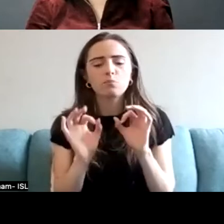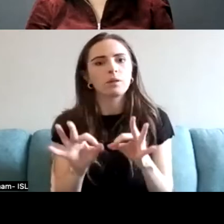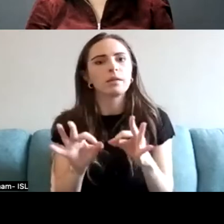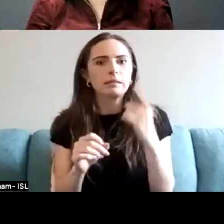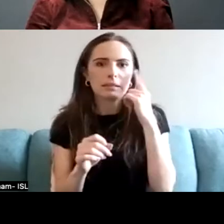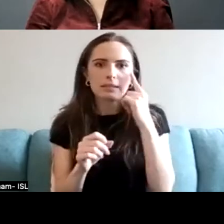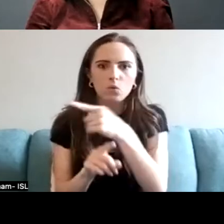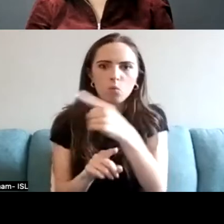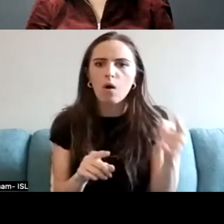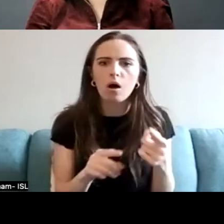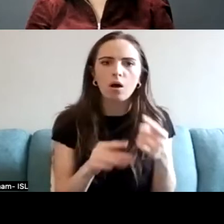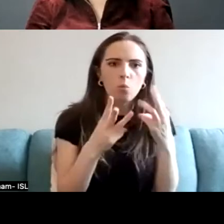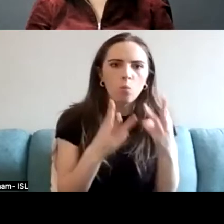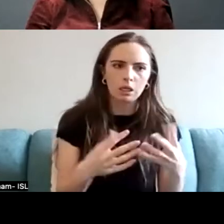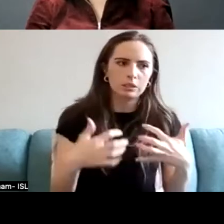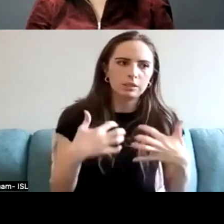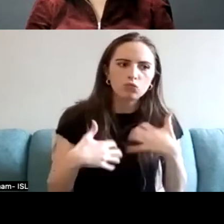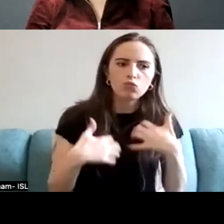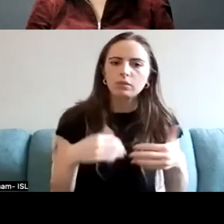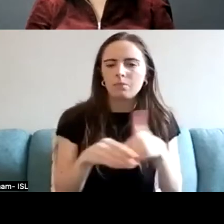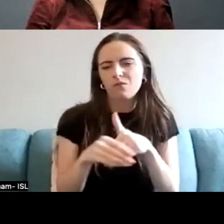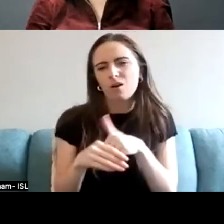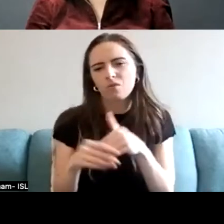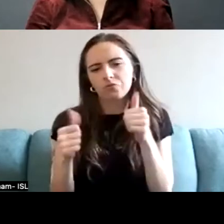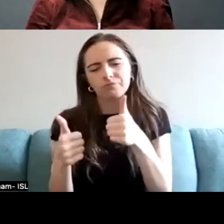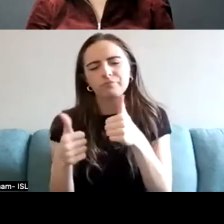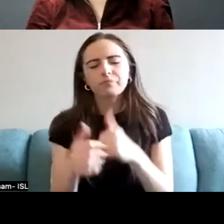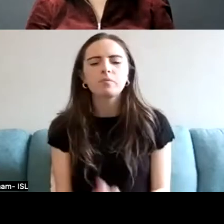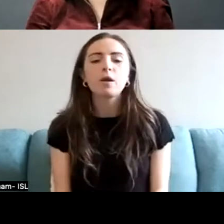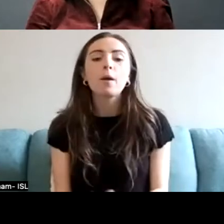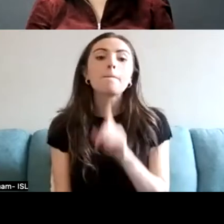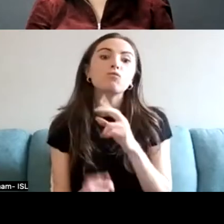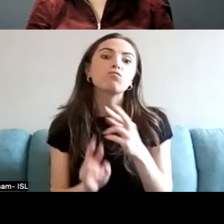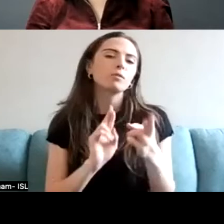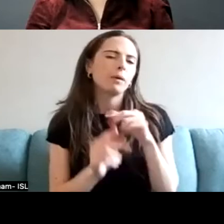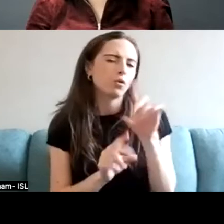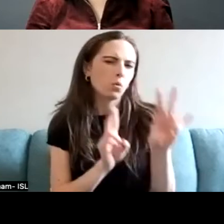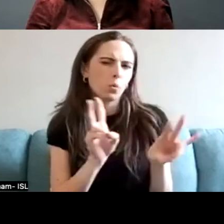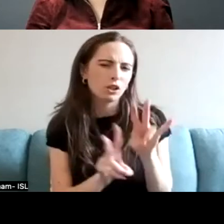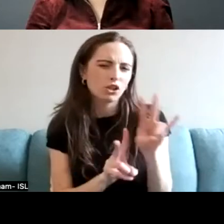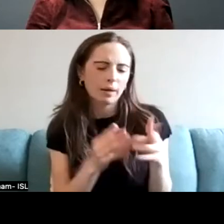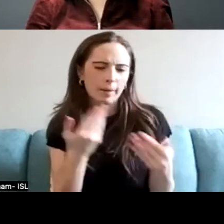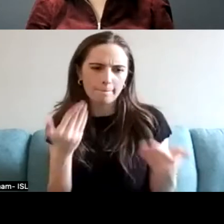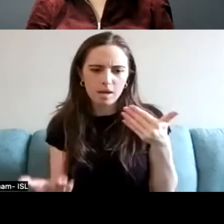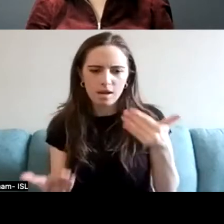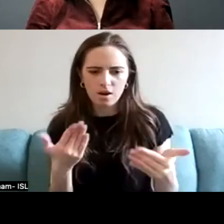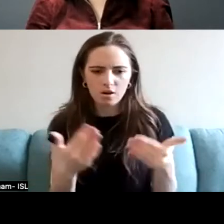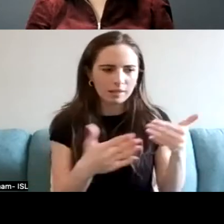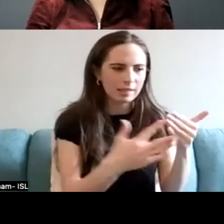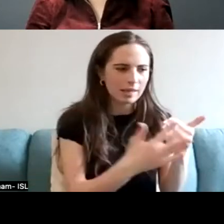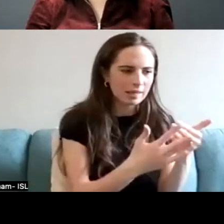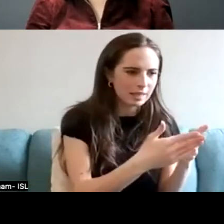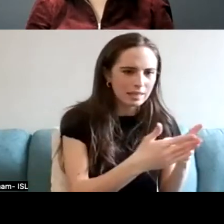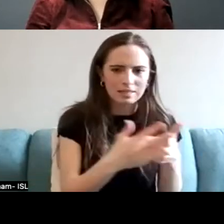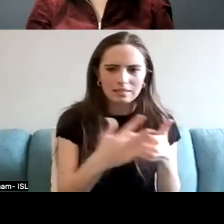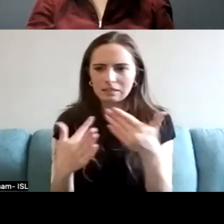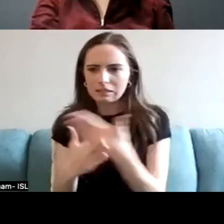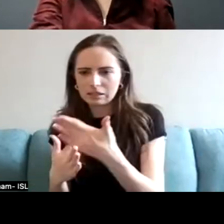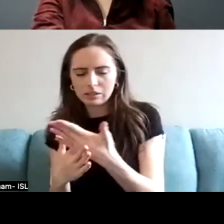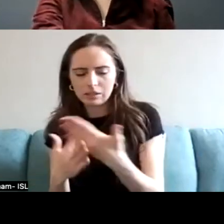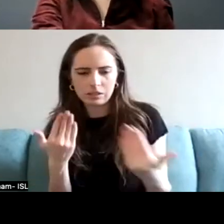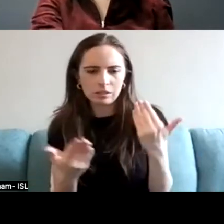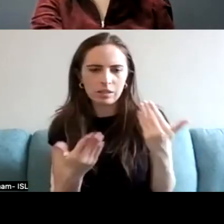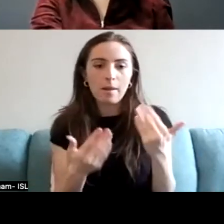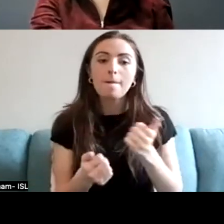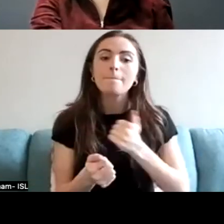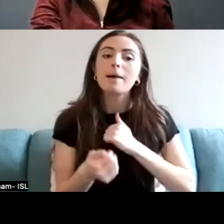thanks so much. But to answer your question, I guess my background is in the